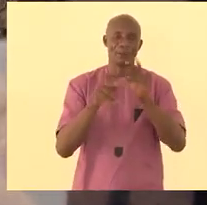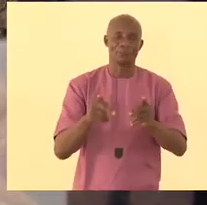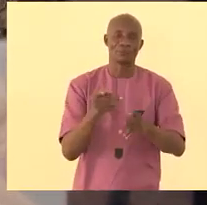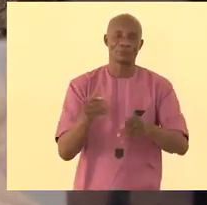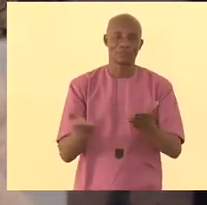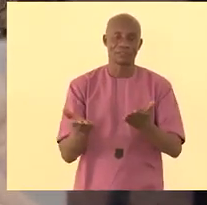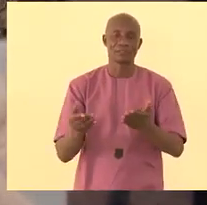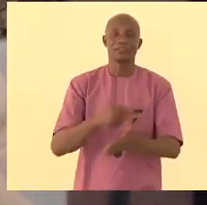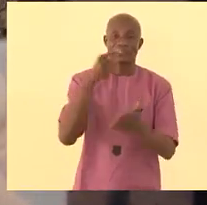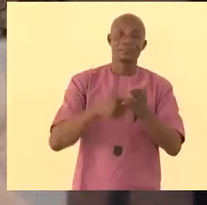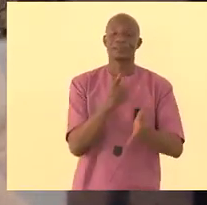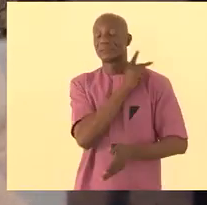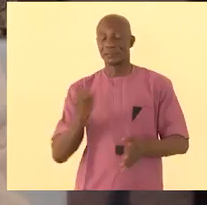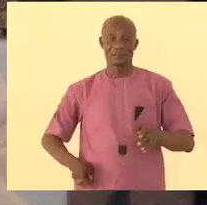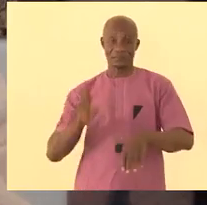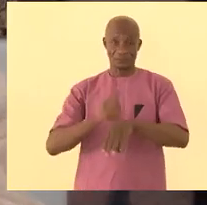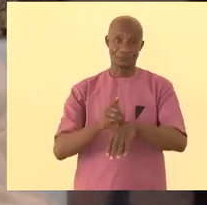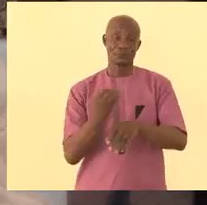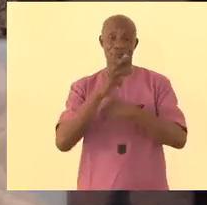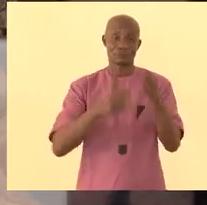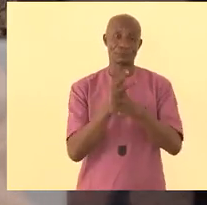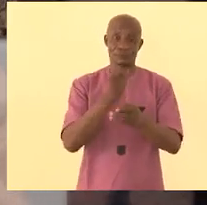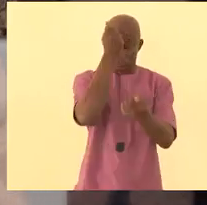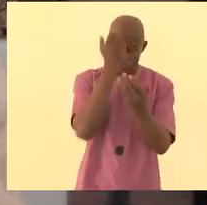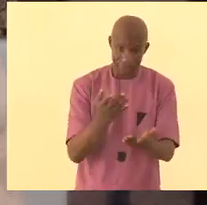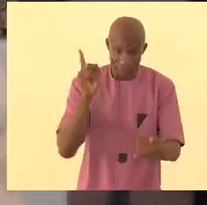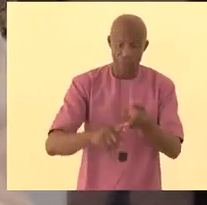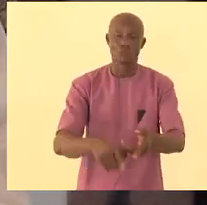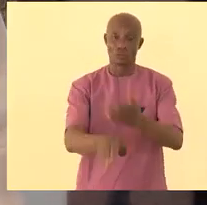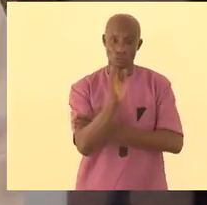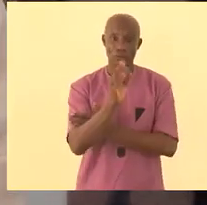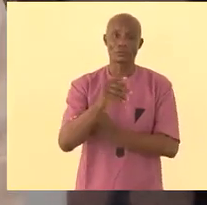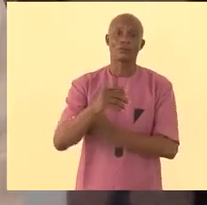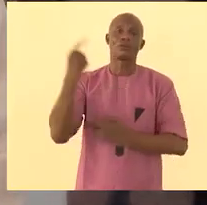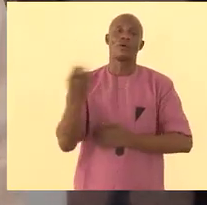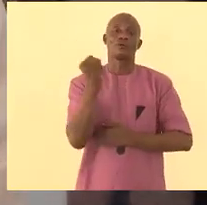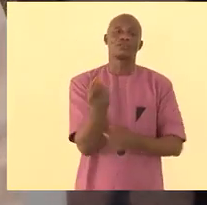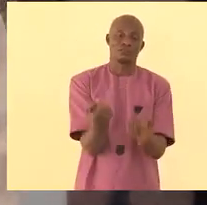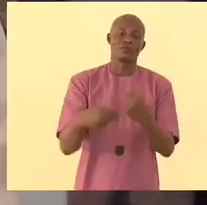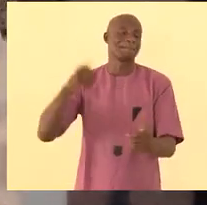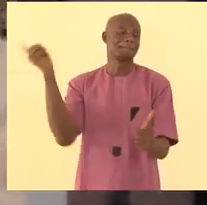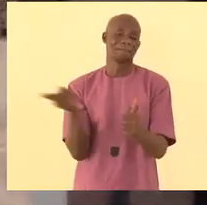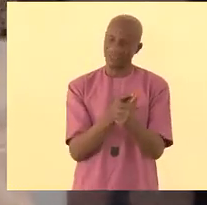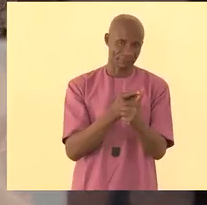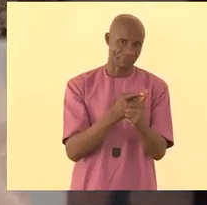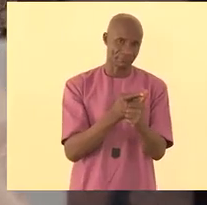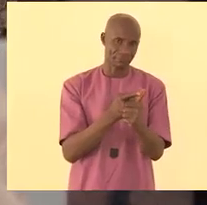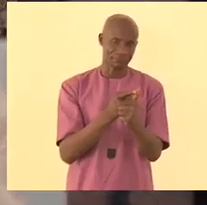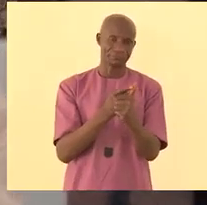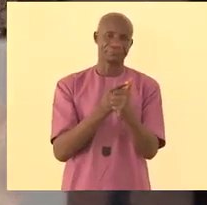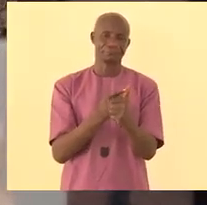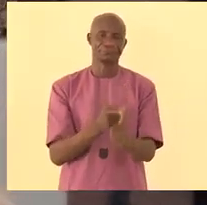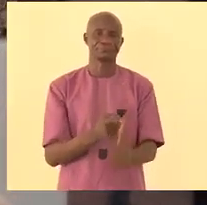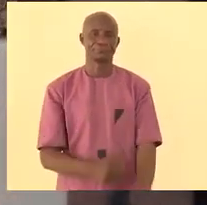here, this kingdom of the world, obedience to God must always come first.